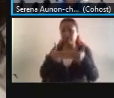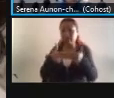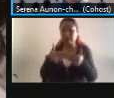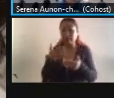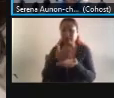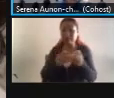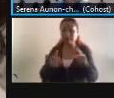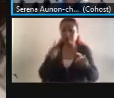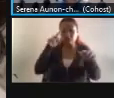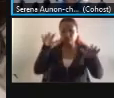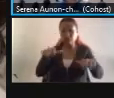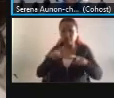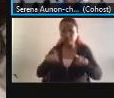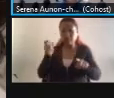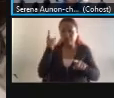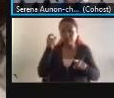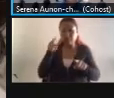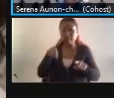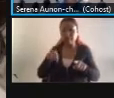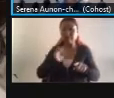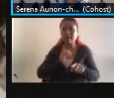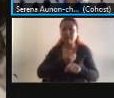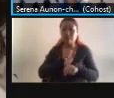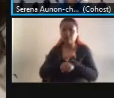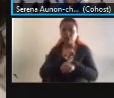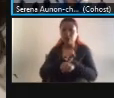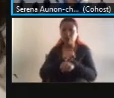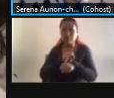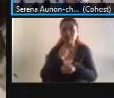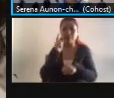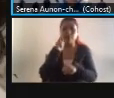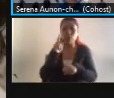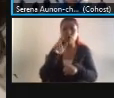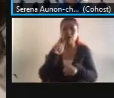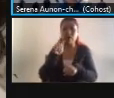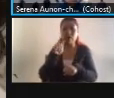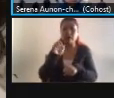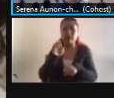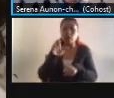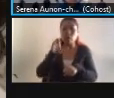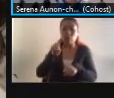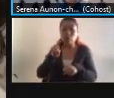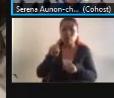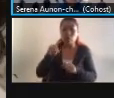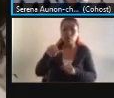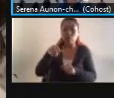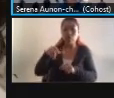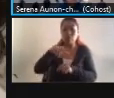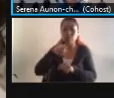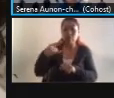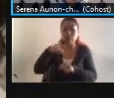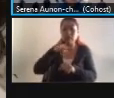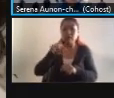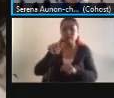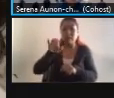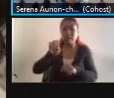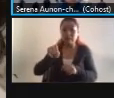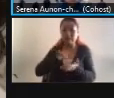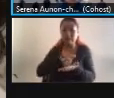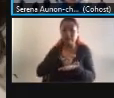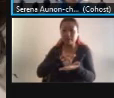this is our job. In the field of aerospace medicine, our job is to keep the person flying as safely as possible, and of course, to protect the